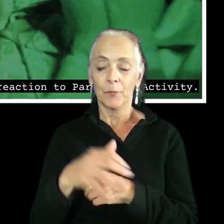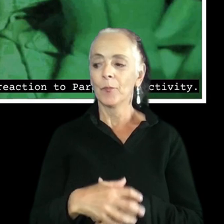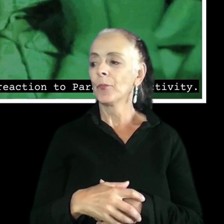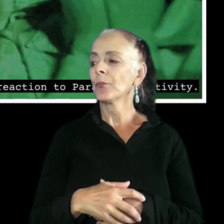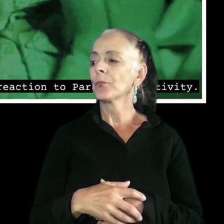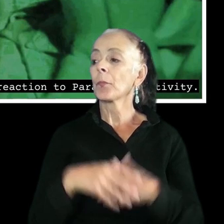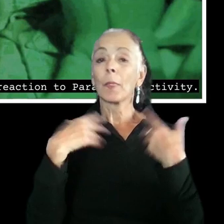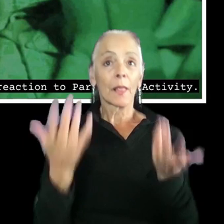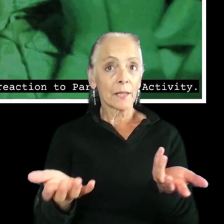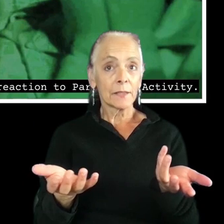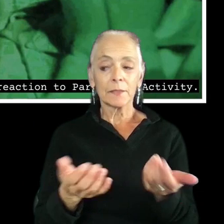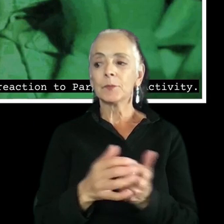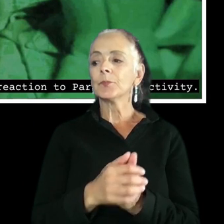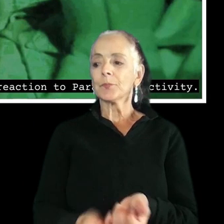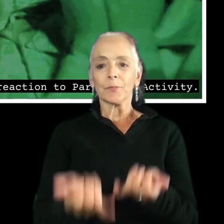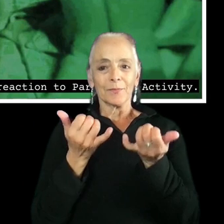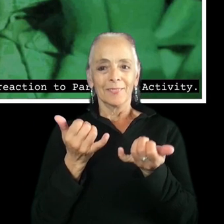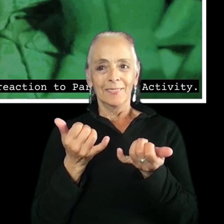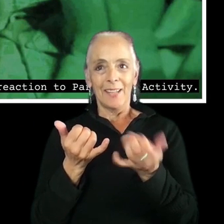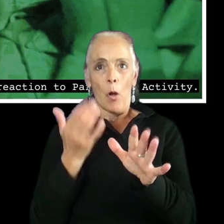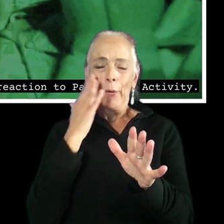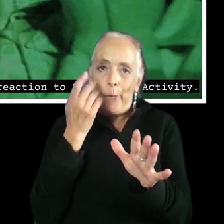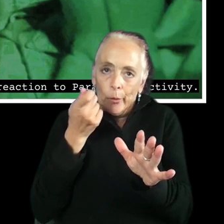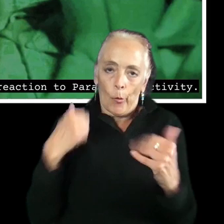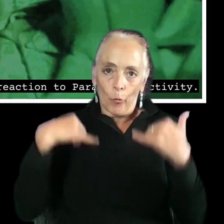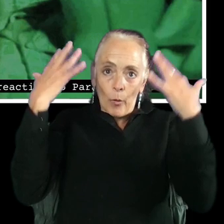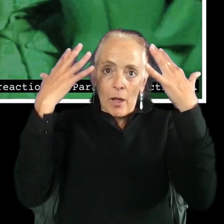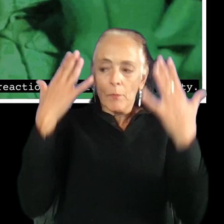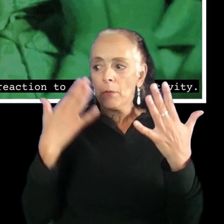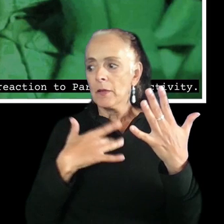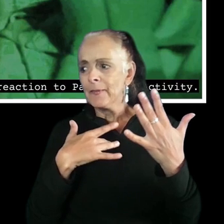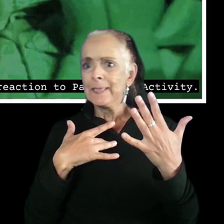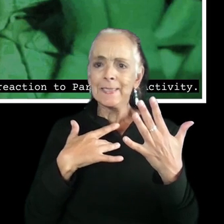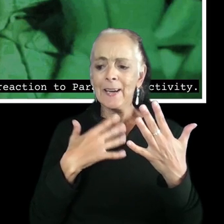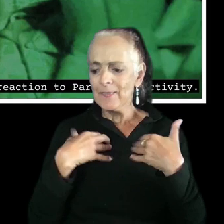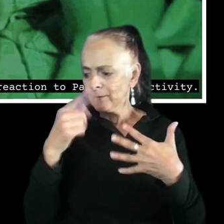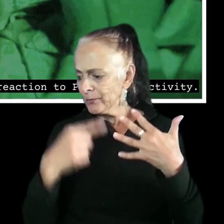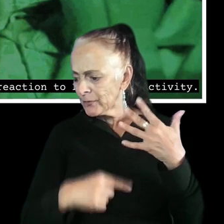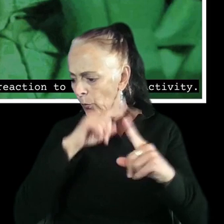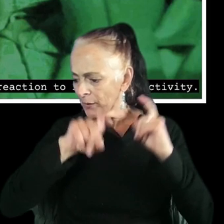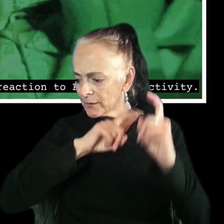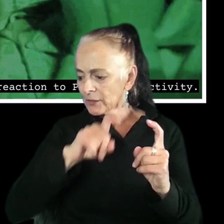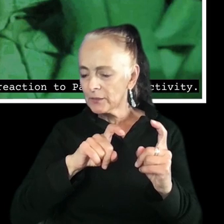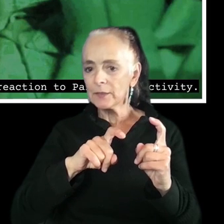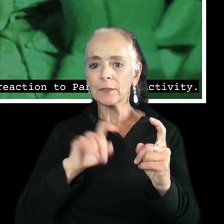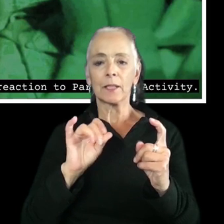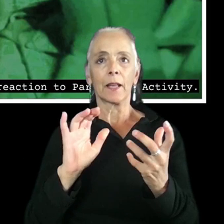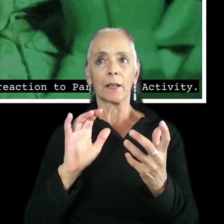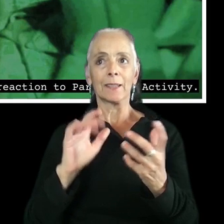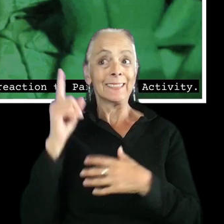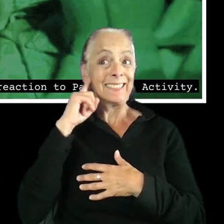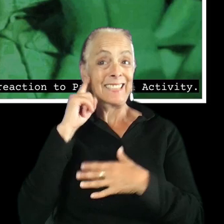So, uh, now that feels a little overwhelming and you might be left with a couple of different questions like, so are sound films